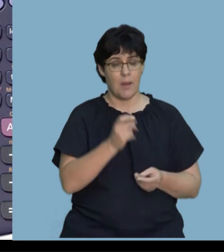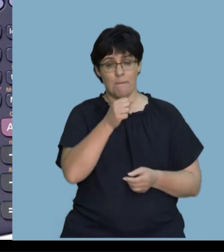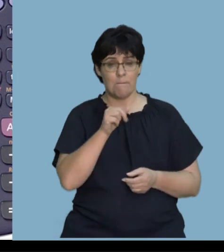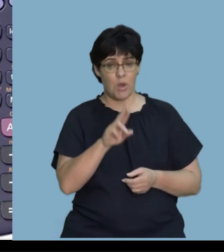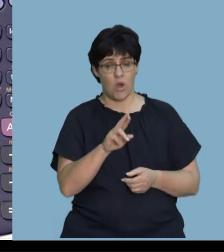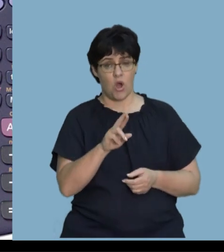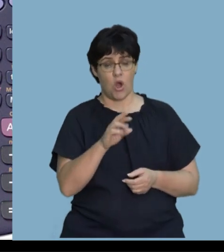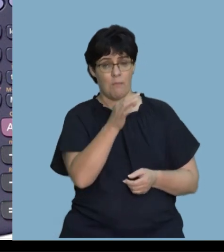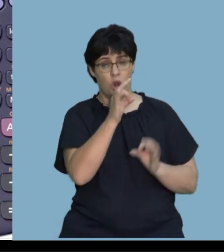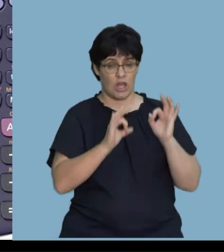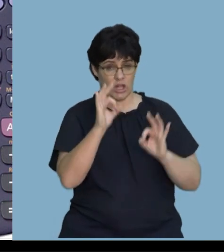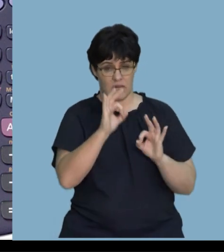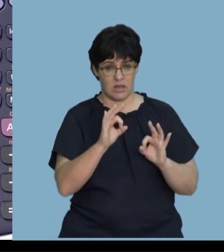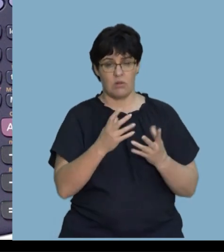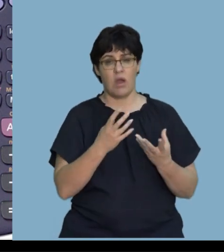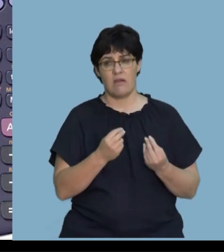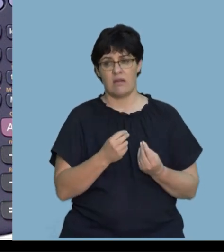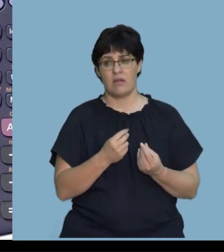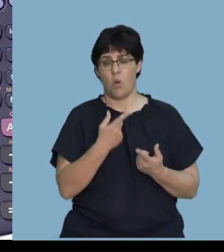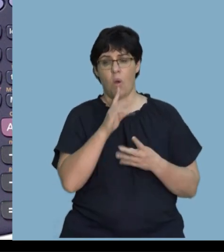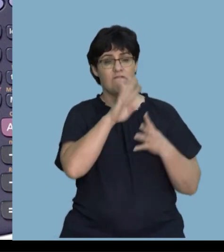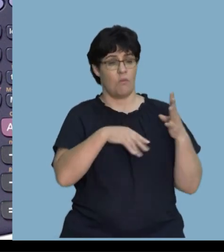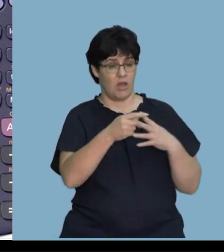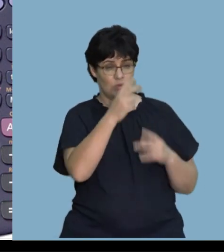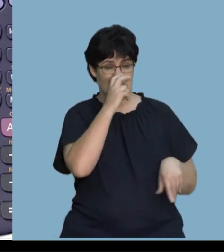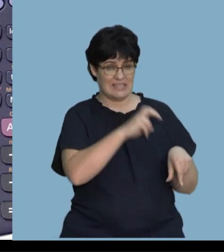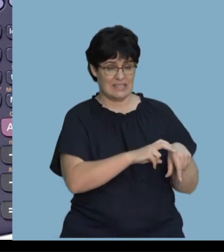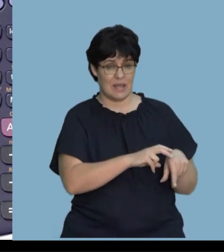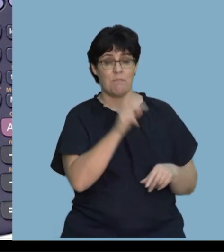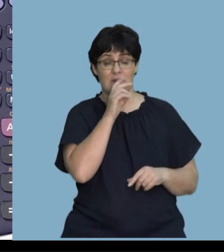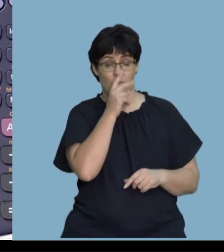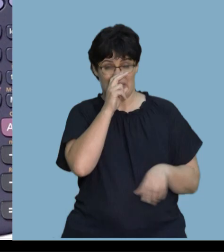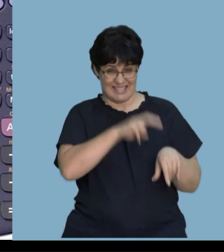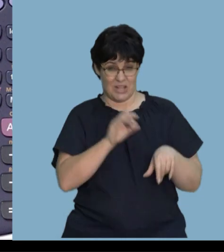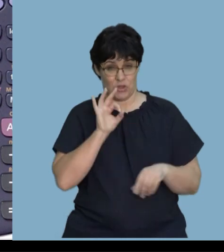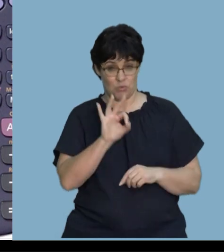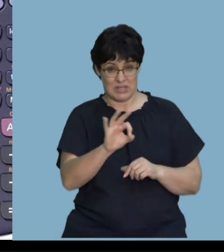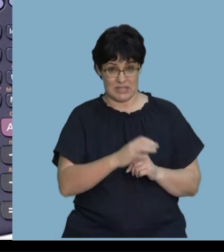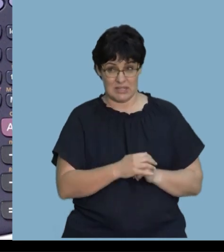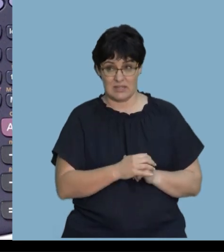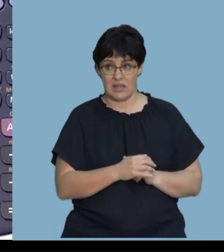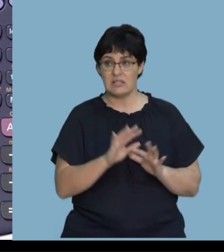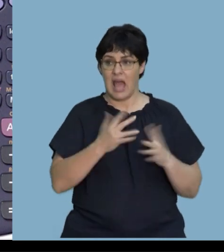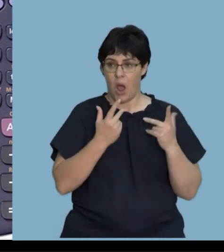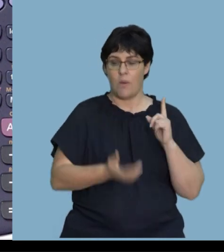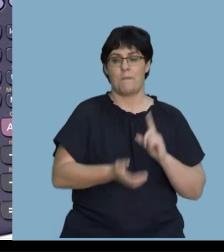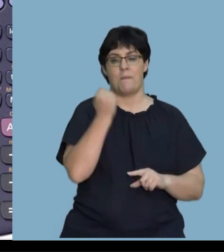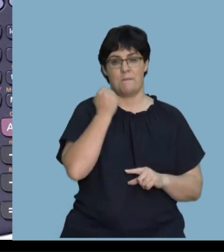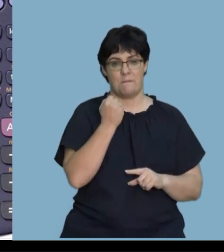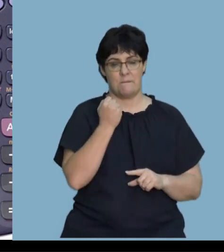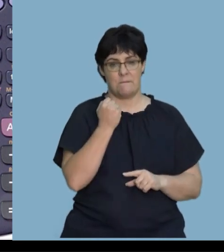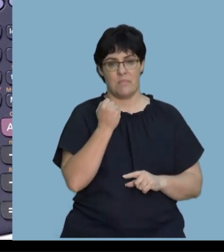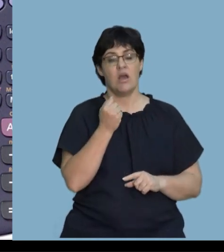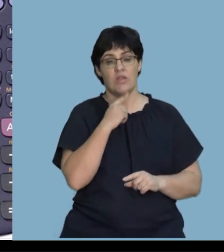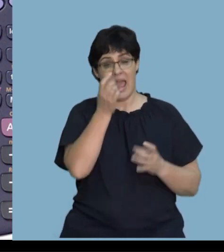molecule? We've got per formula unit, there's actually 3, okay? So that's how we determine that, but the information